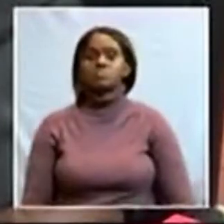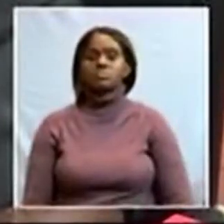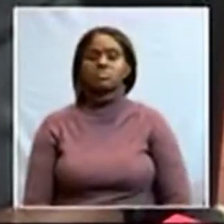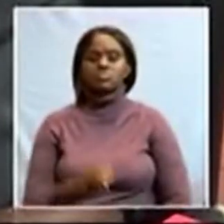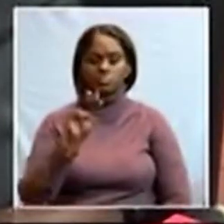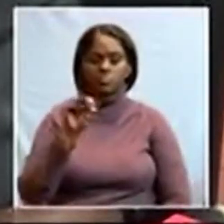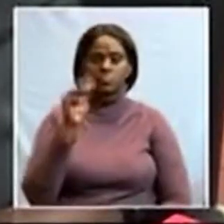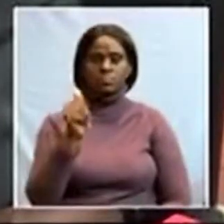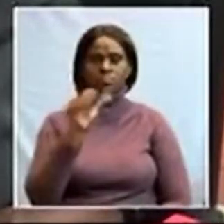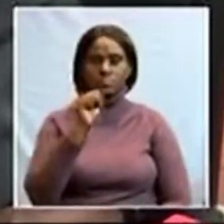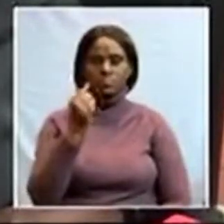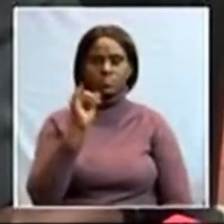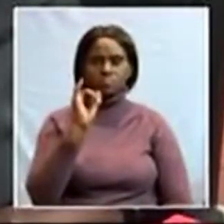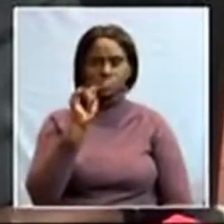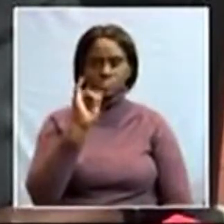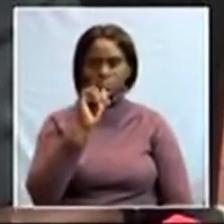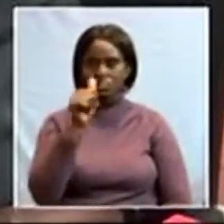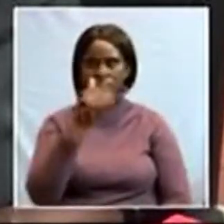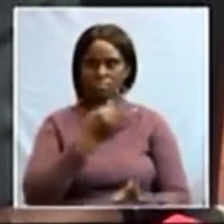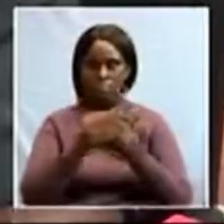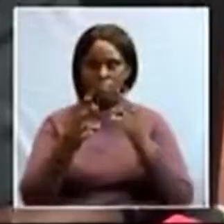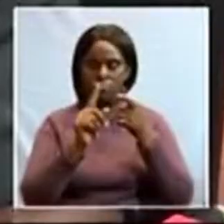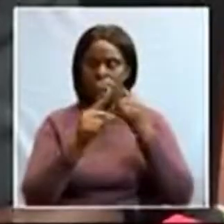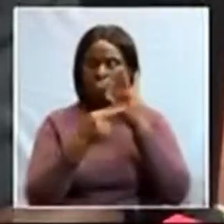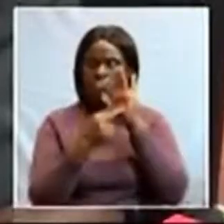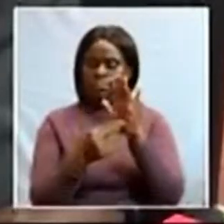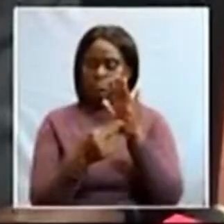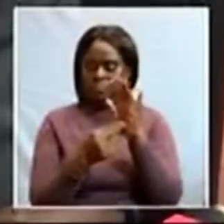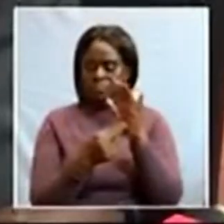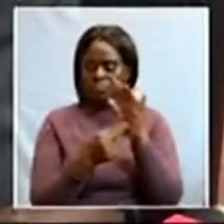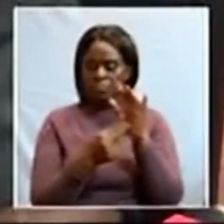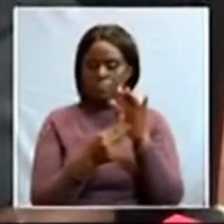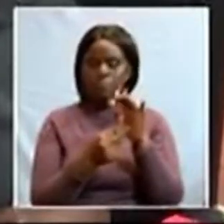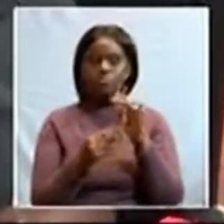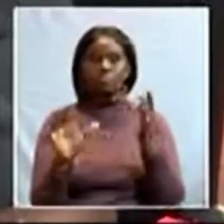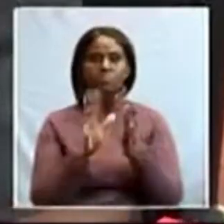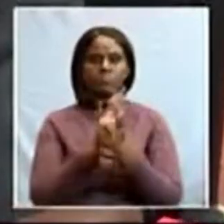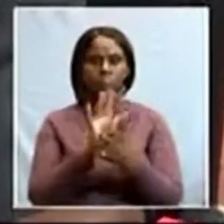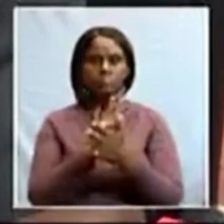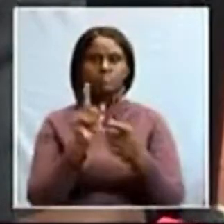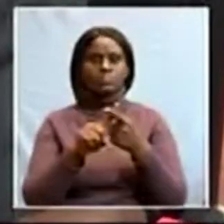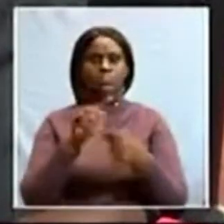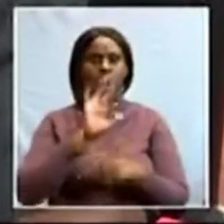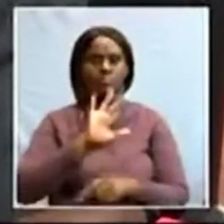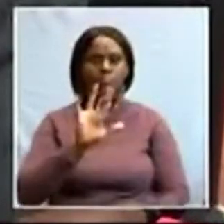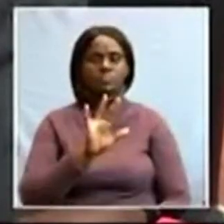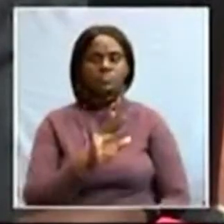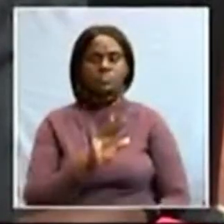Masaiti Town Council, you failed to avail these documents to your